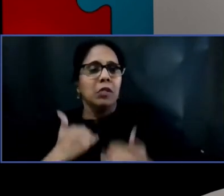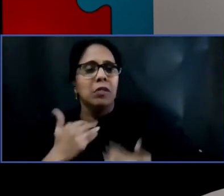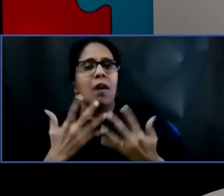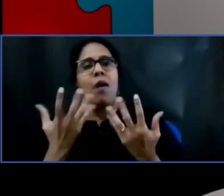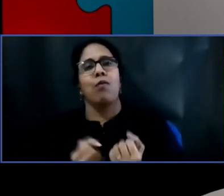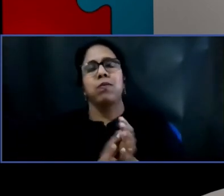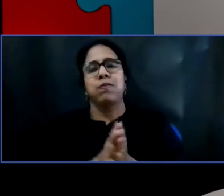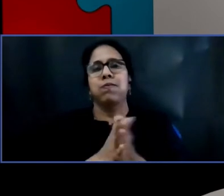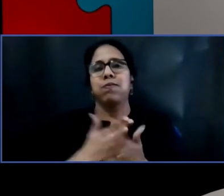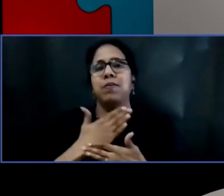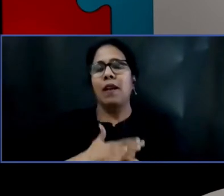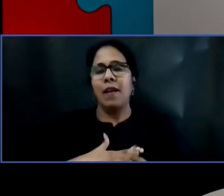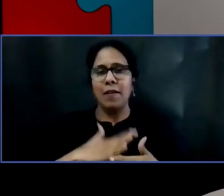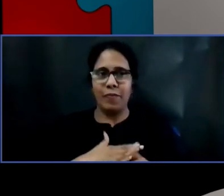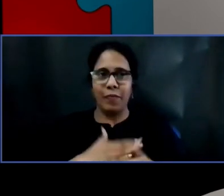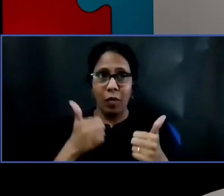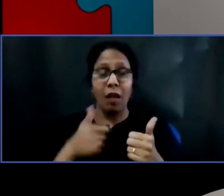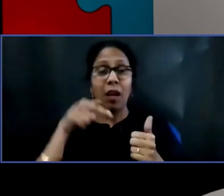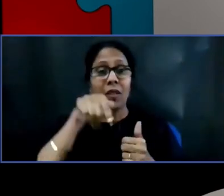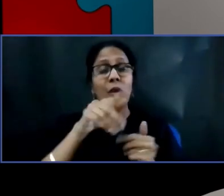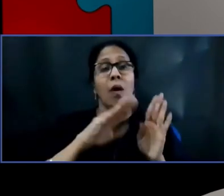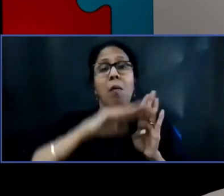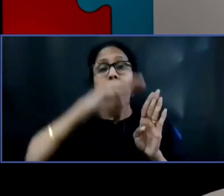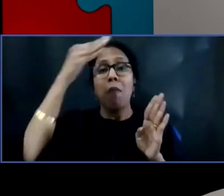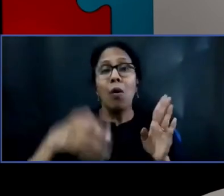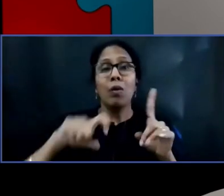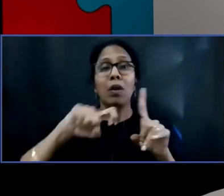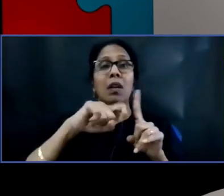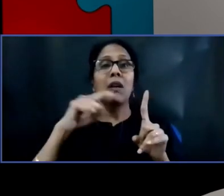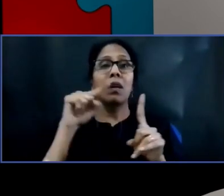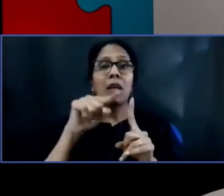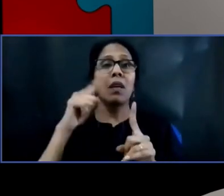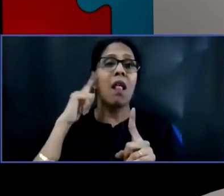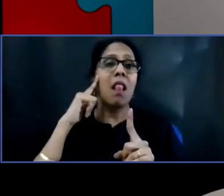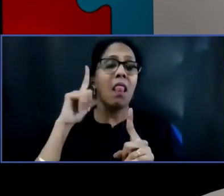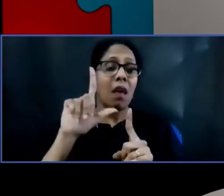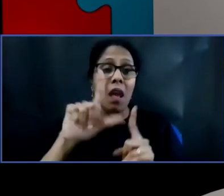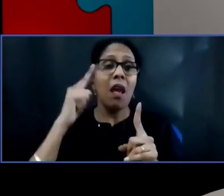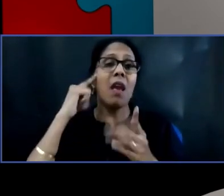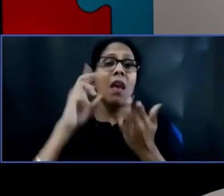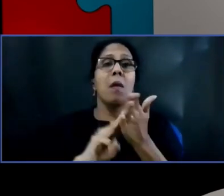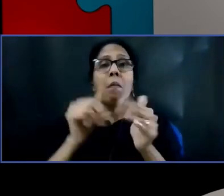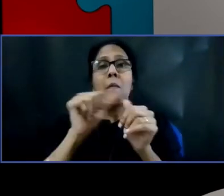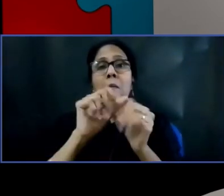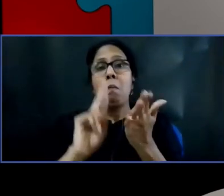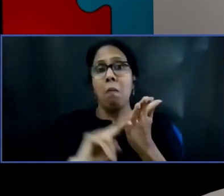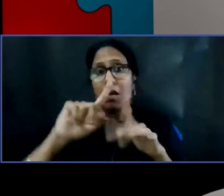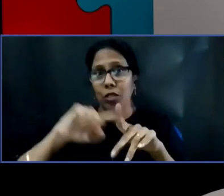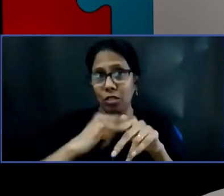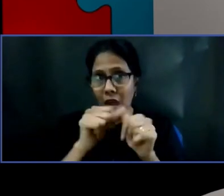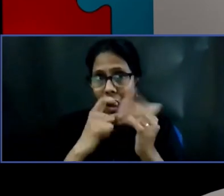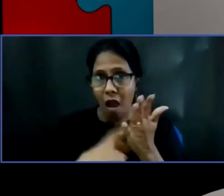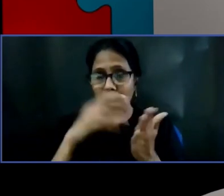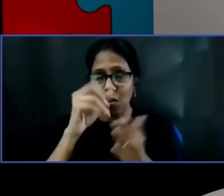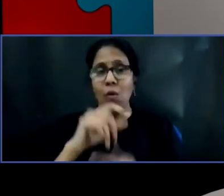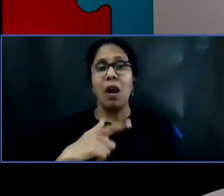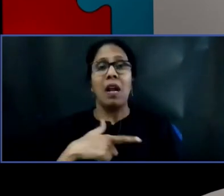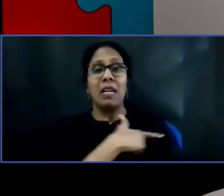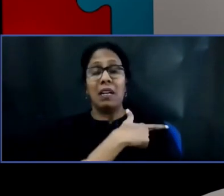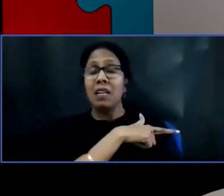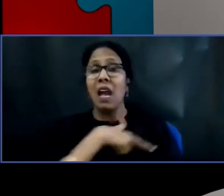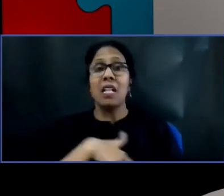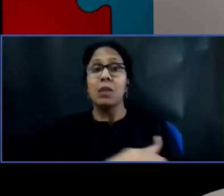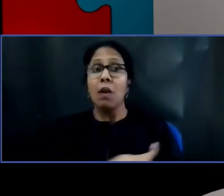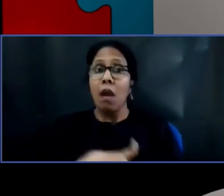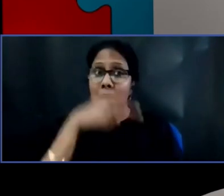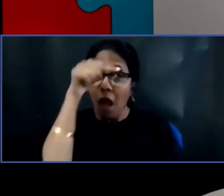heard, in Tanzania is the highest peak in the African continent, and it is not an easy trek for anybody, and to do